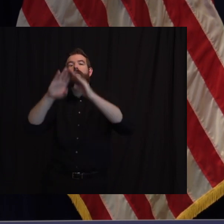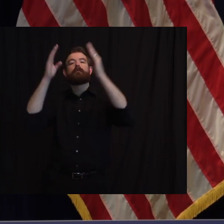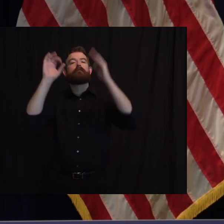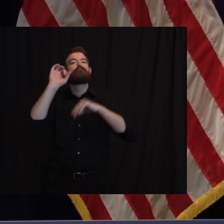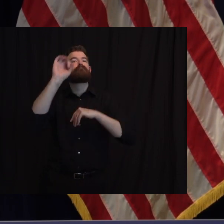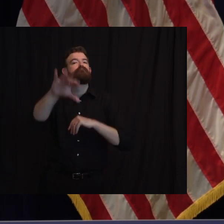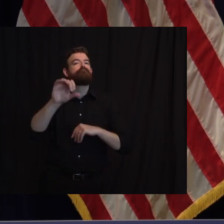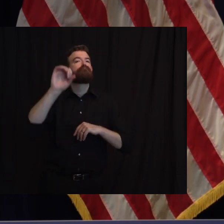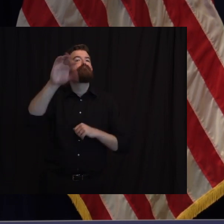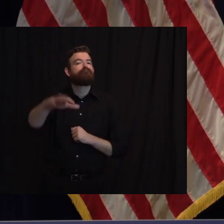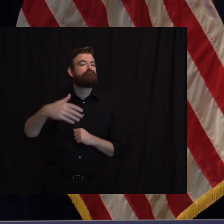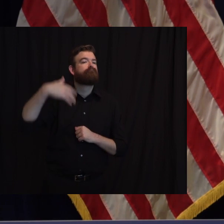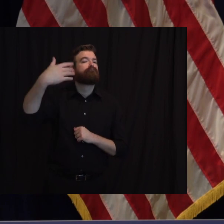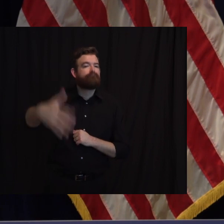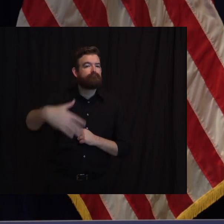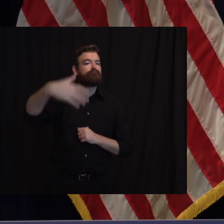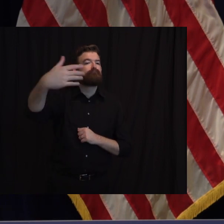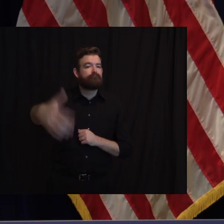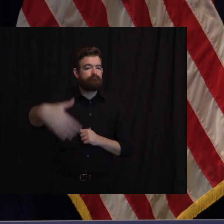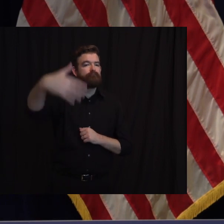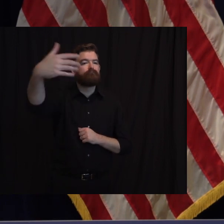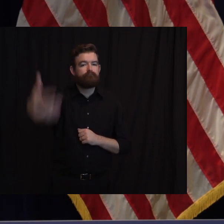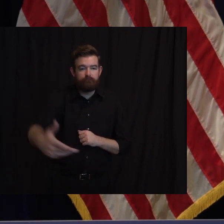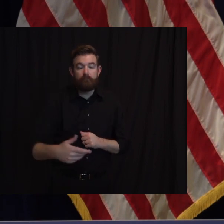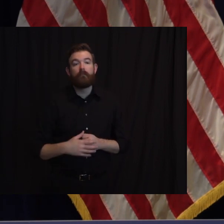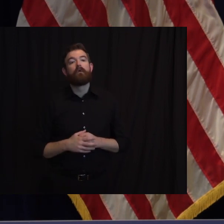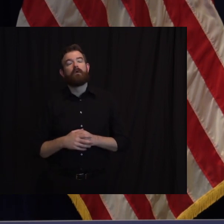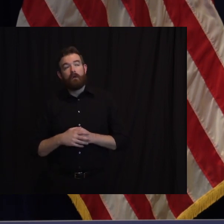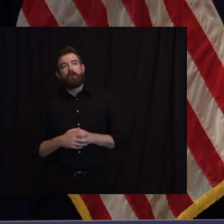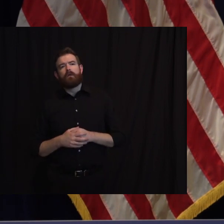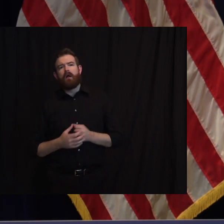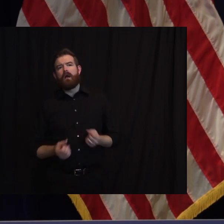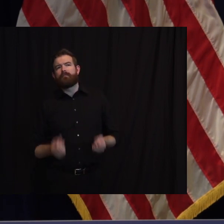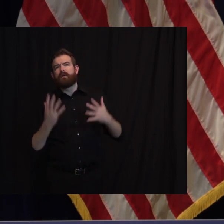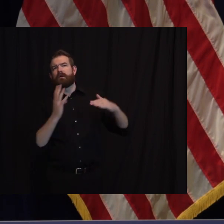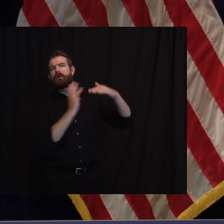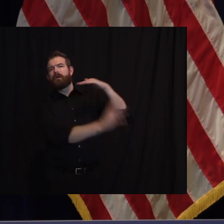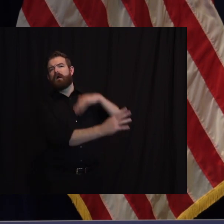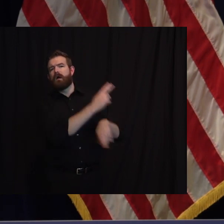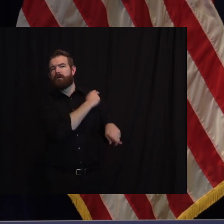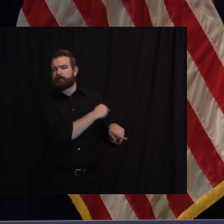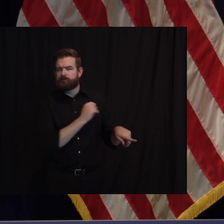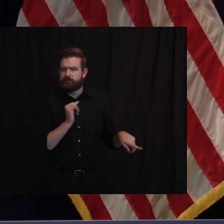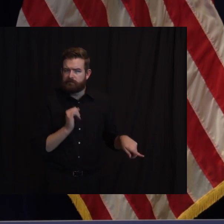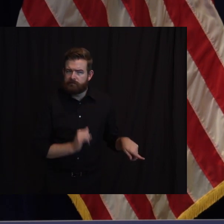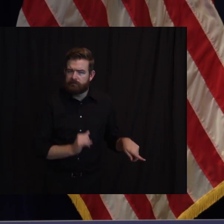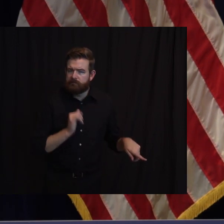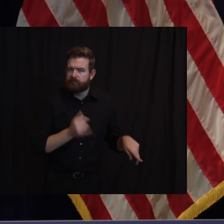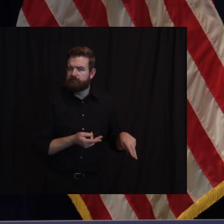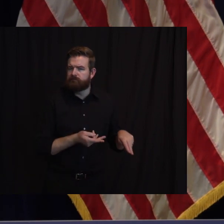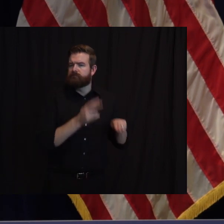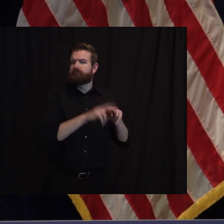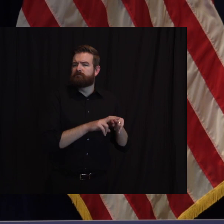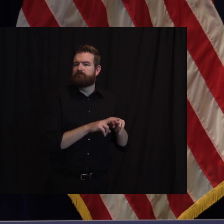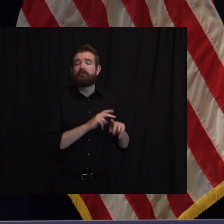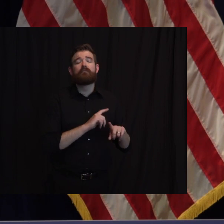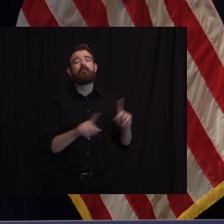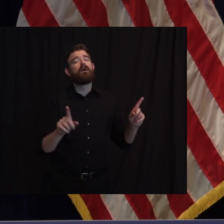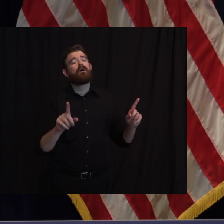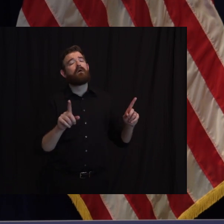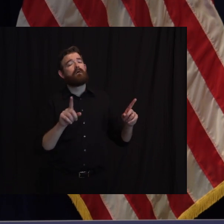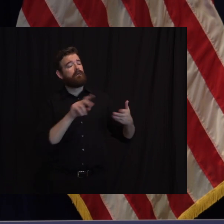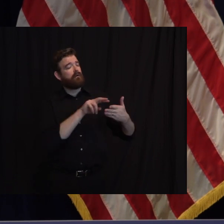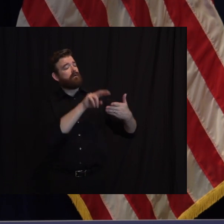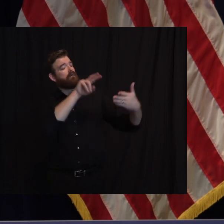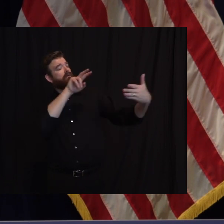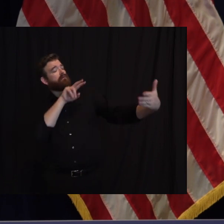new hospitalization data. There's a lot of comfort that we're seeing in the data. Things like positivity rate at 6% is certainly high on